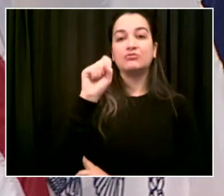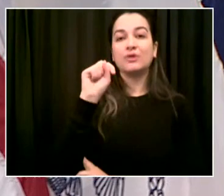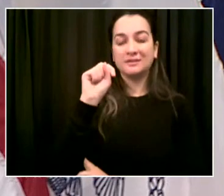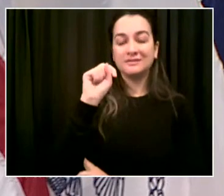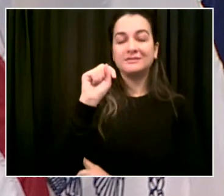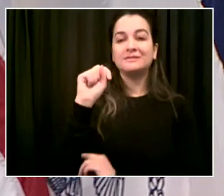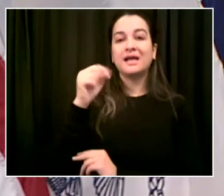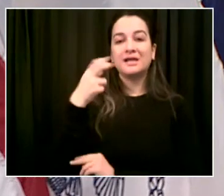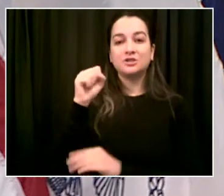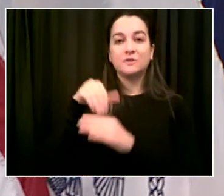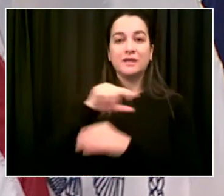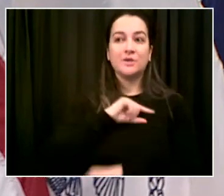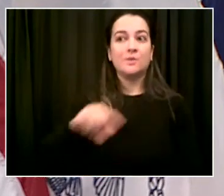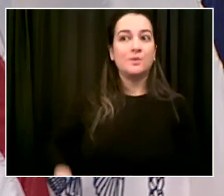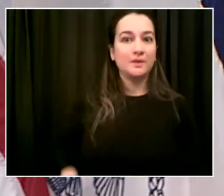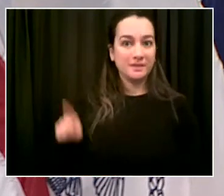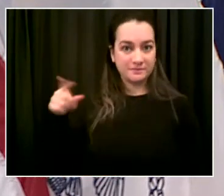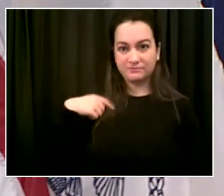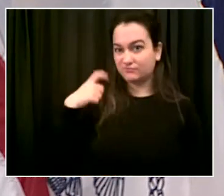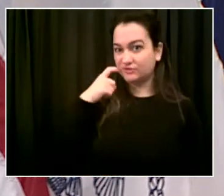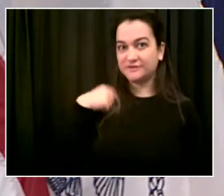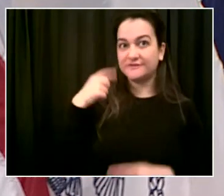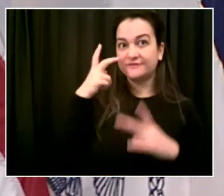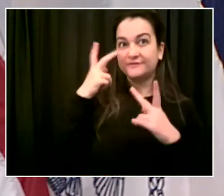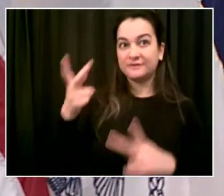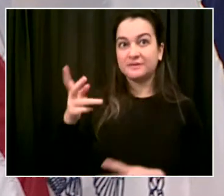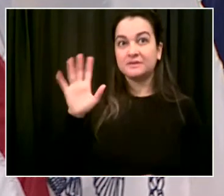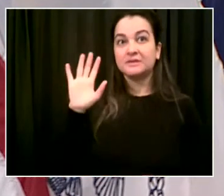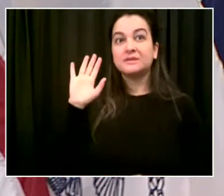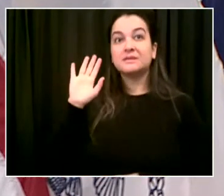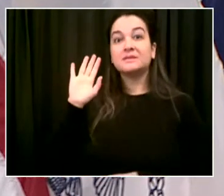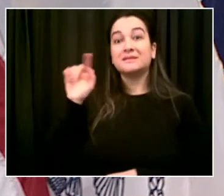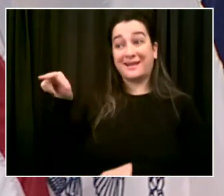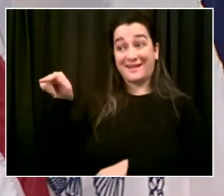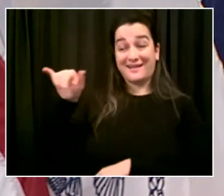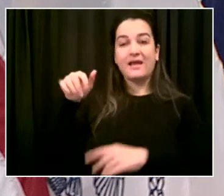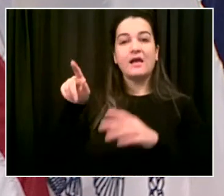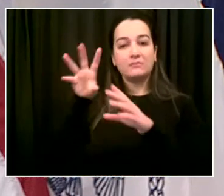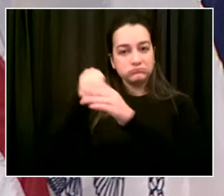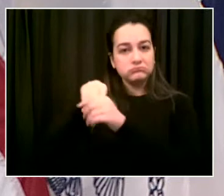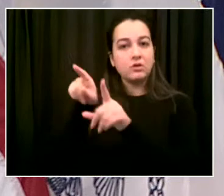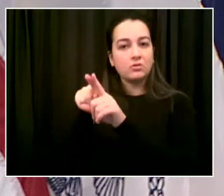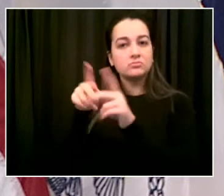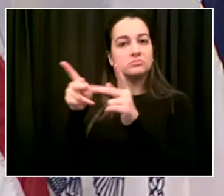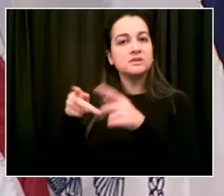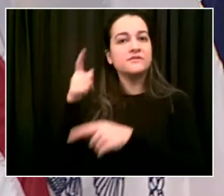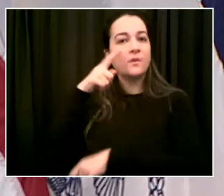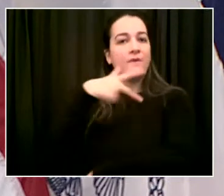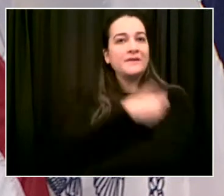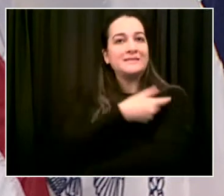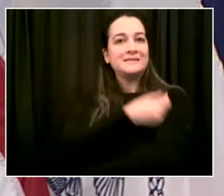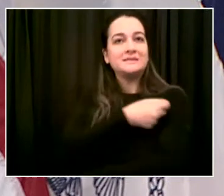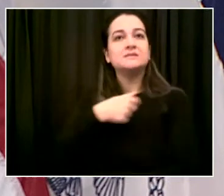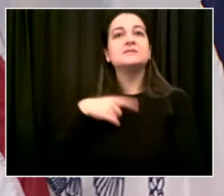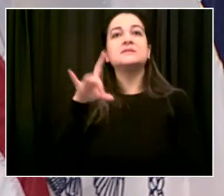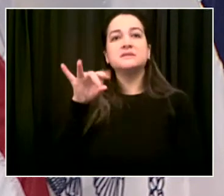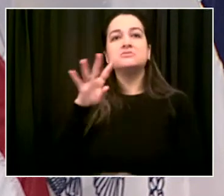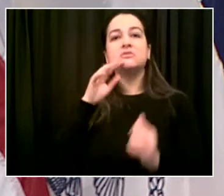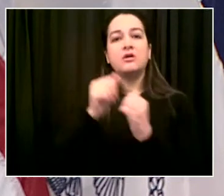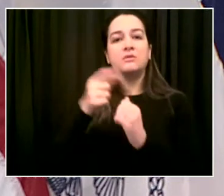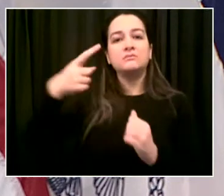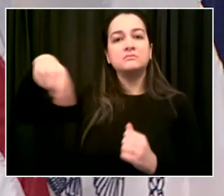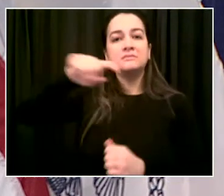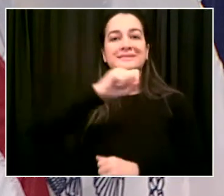I talked to seniors, folks in their 70s, folks in their 80s. I talked to Marcia, who